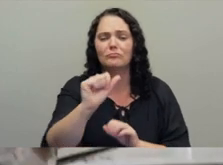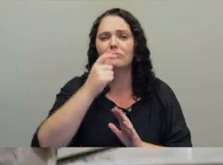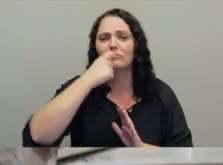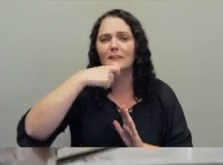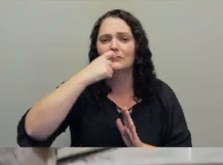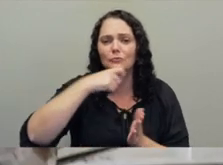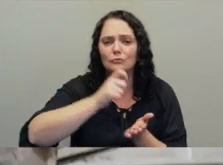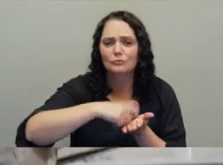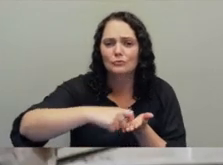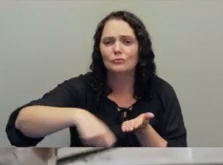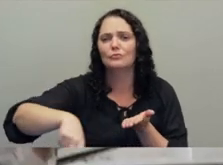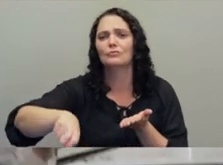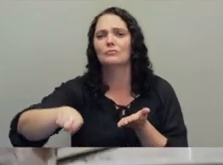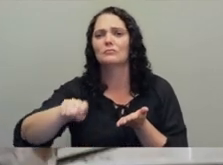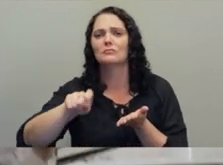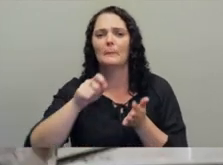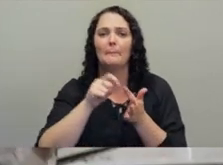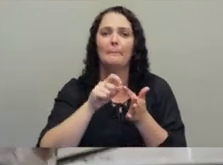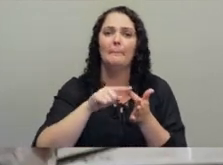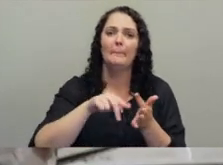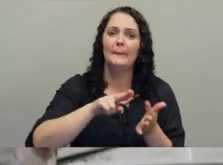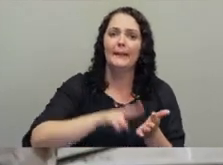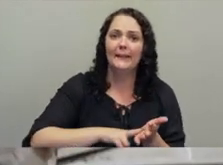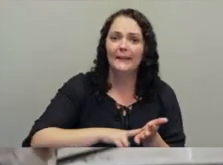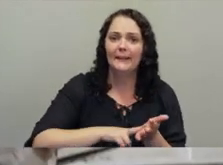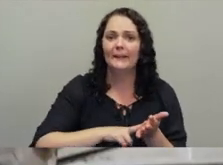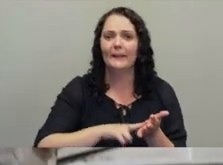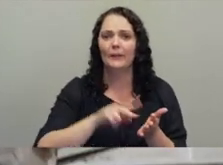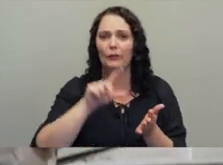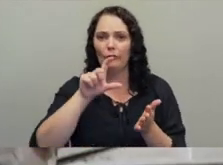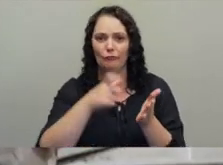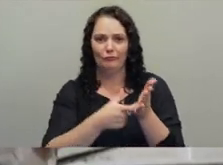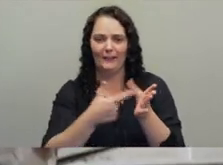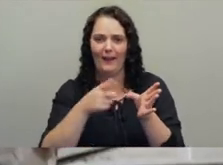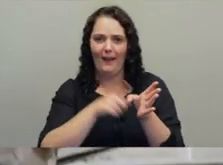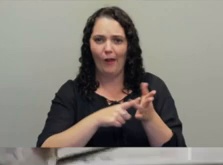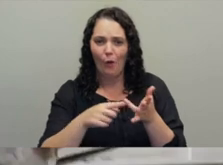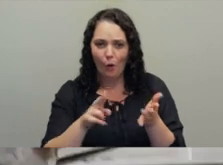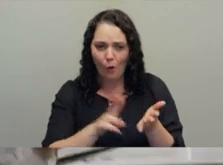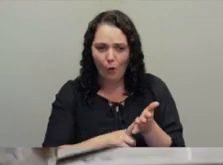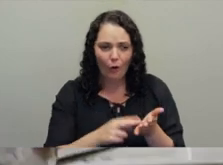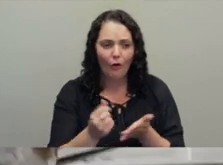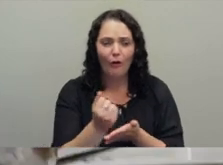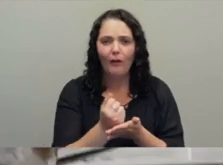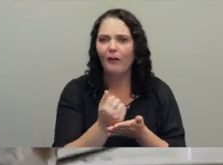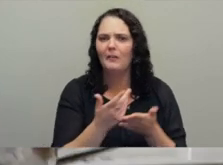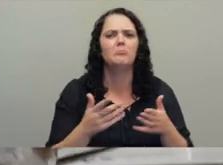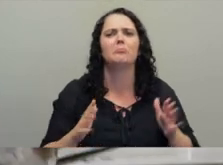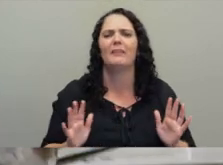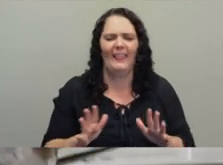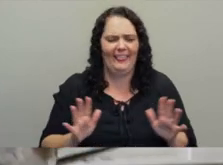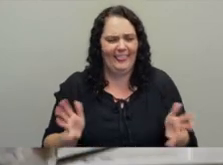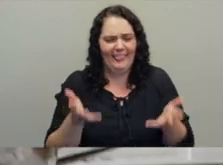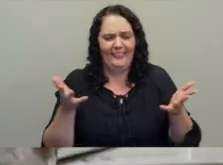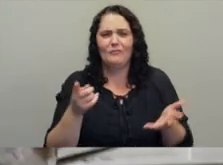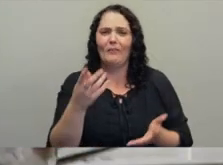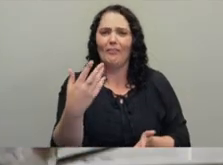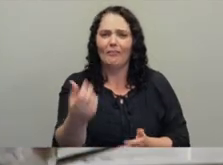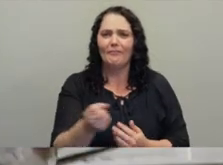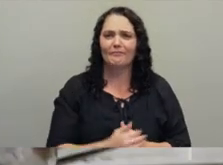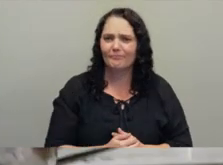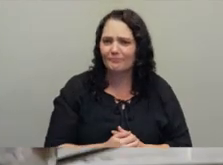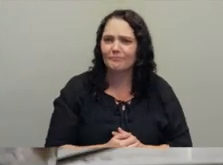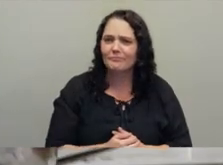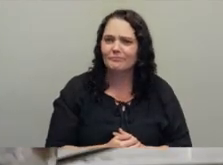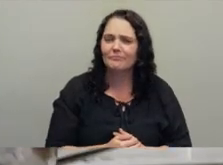ballpoint pen, if you have crayons, I'm even going to do some drawing with children's crayons a little bit later, anything that you can put your hands on. When